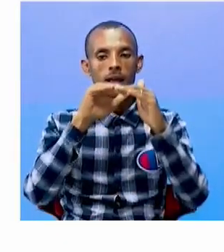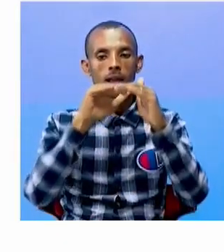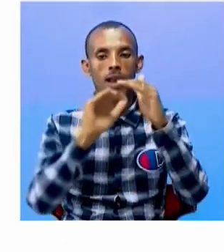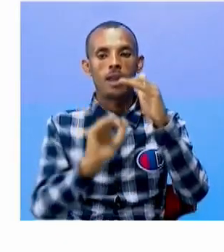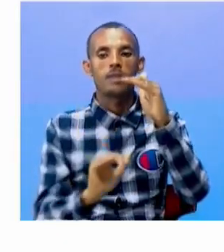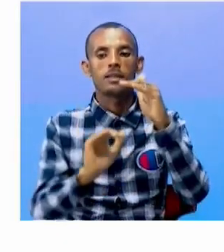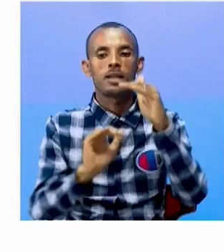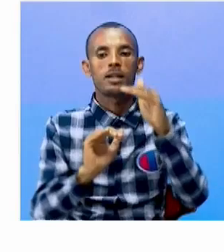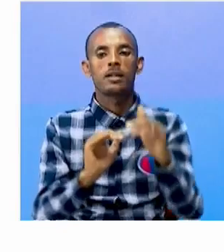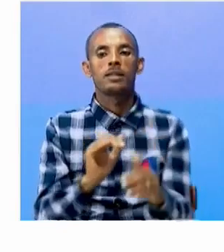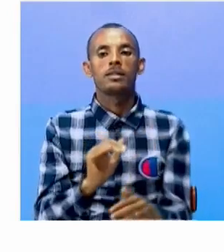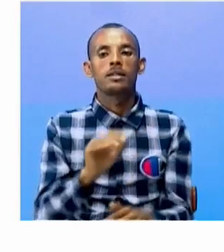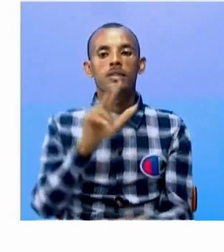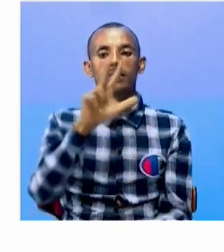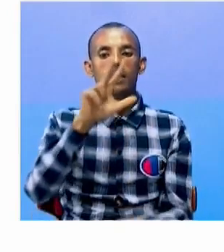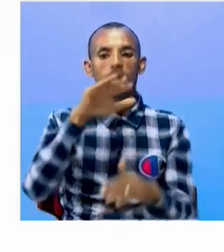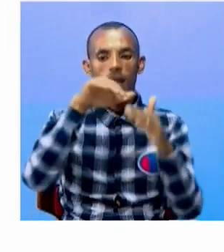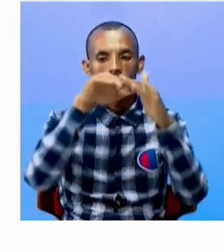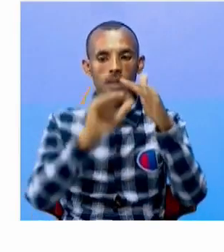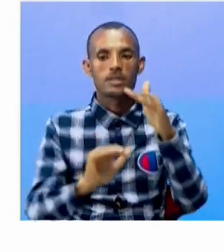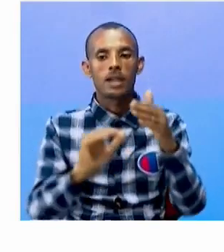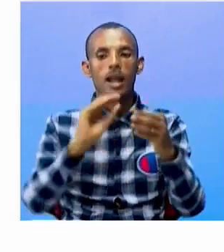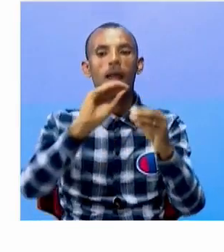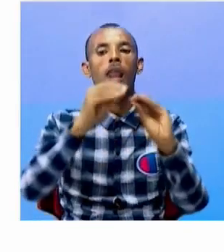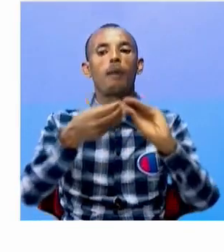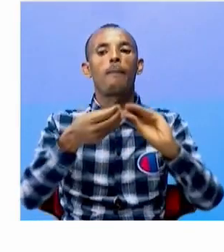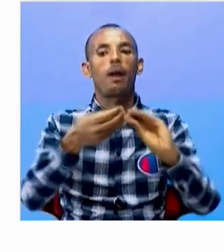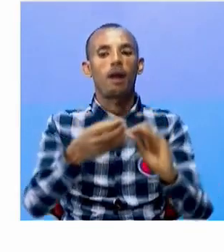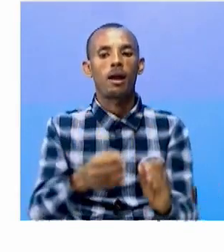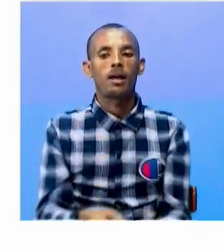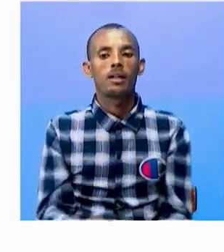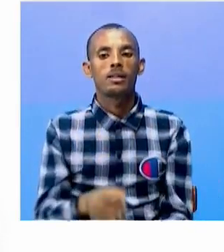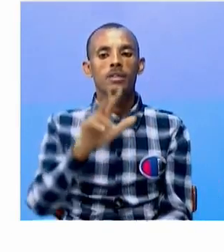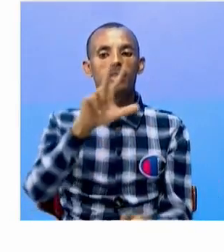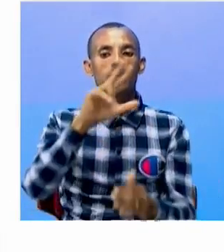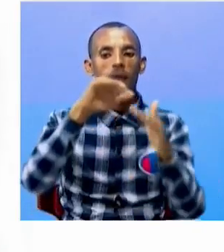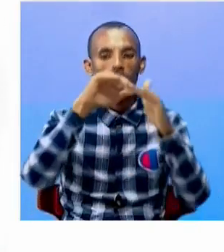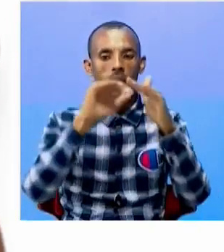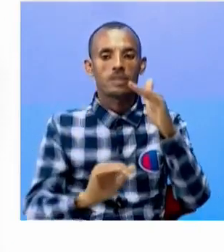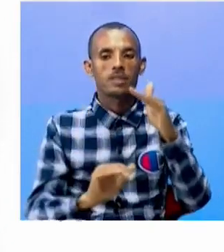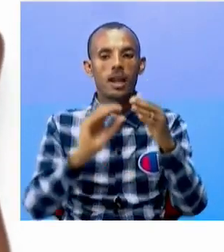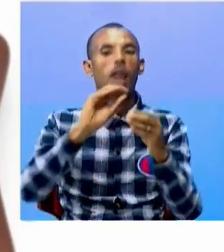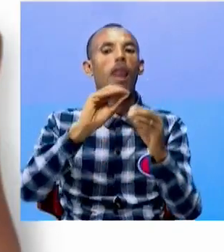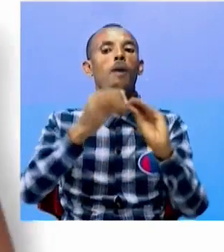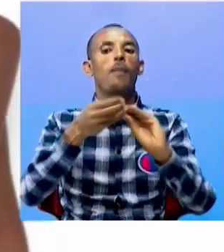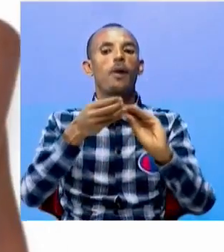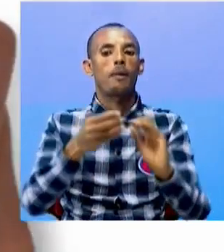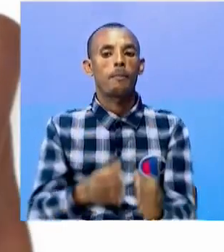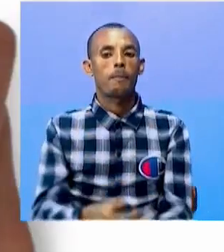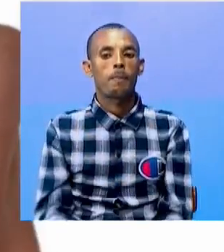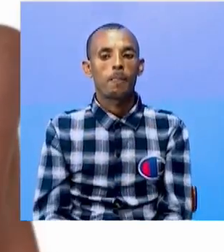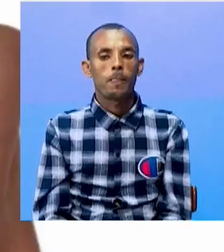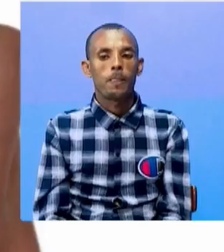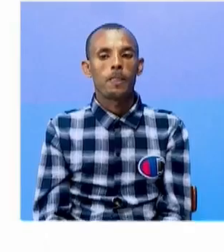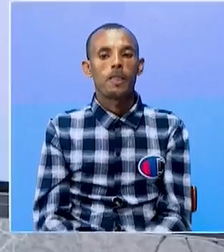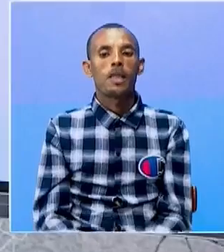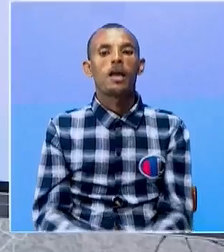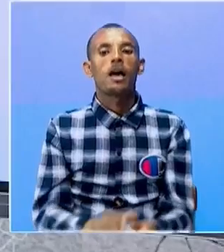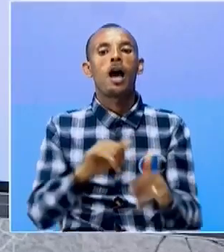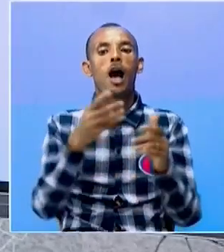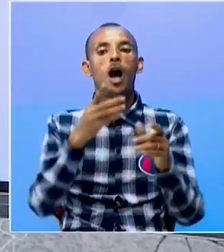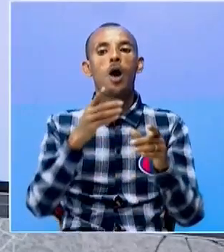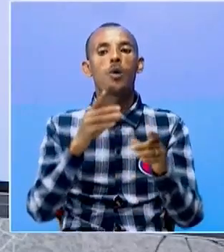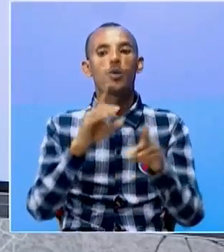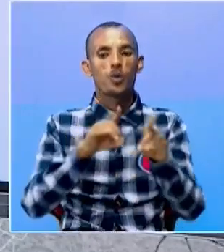than a number. 3 less than a number. How do we